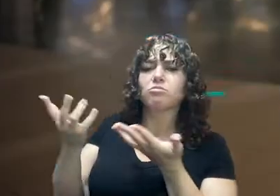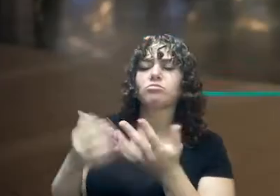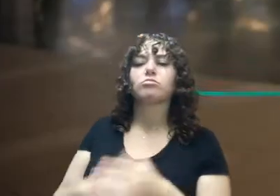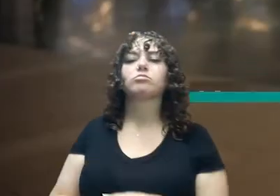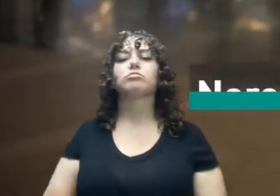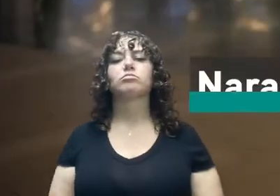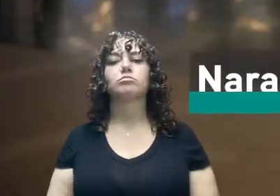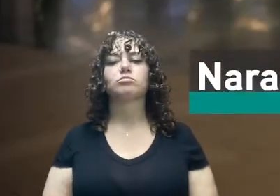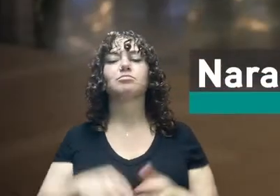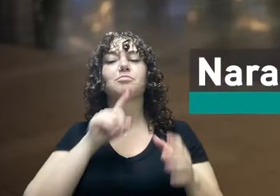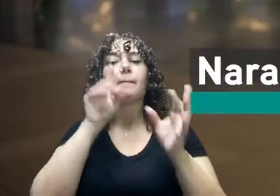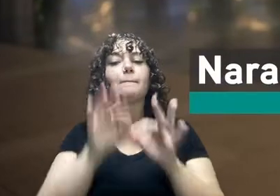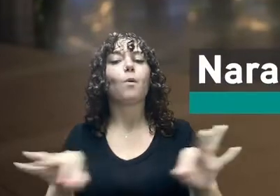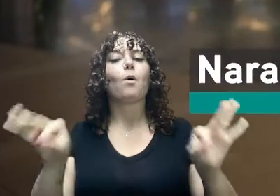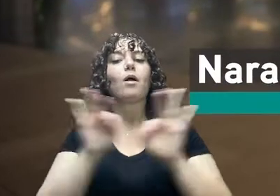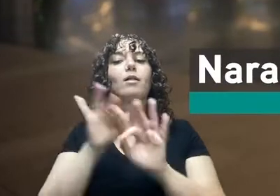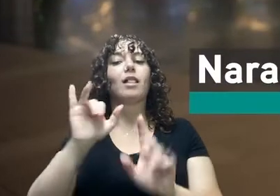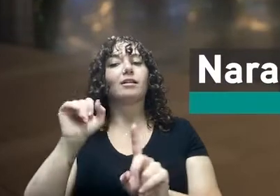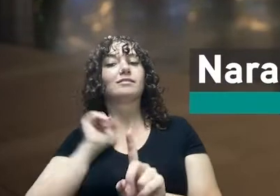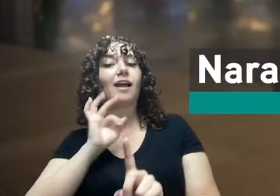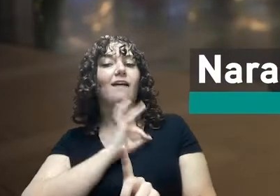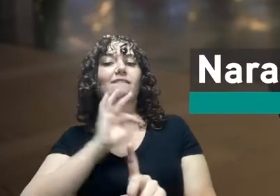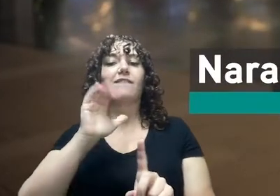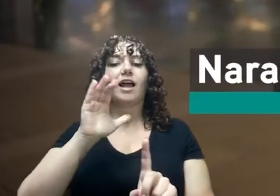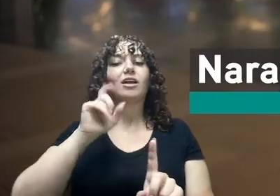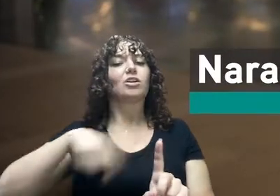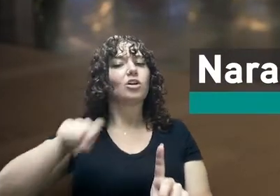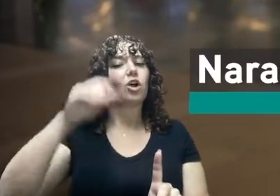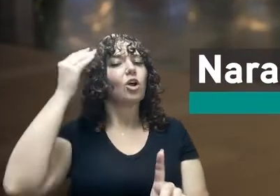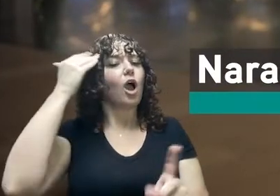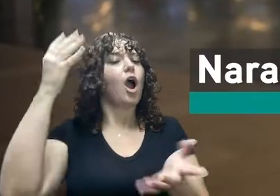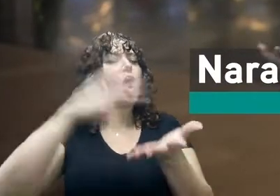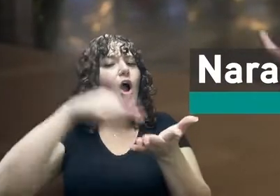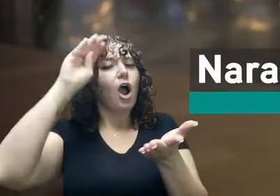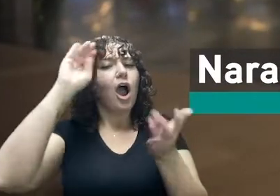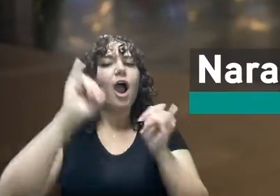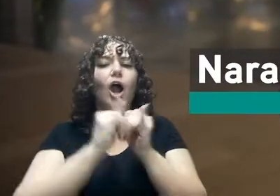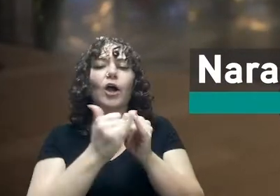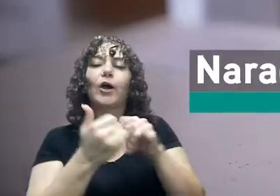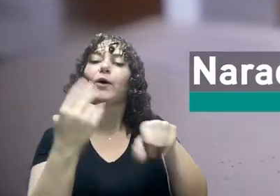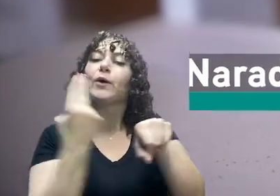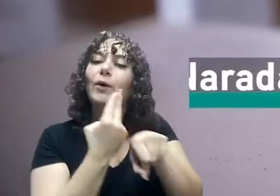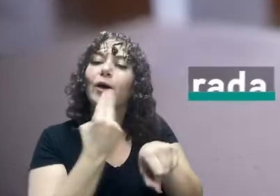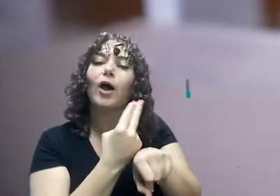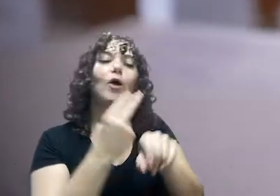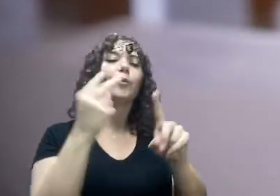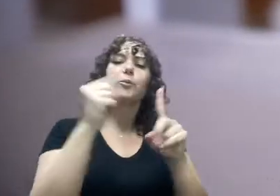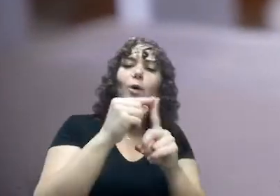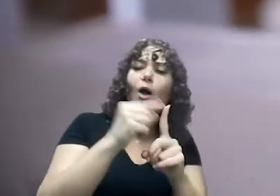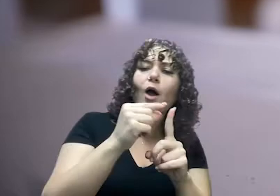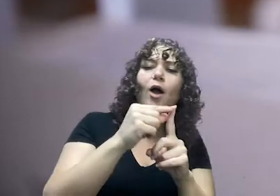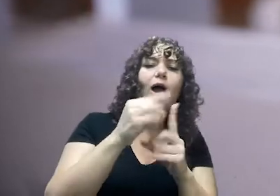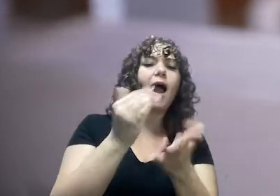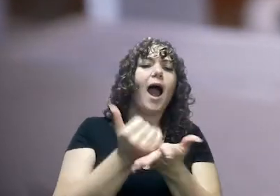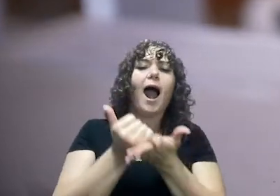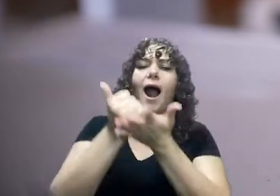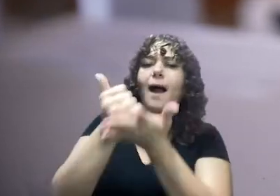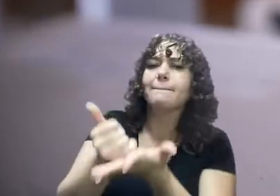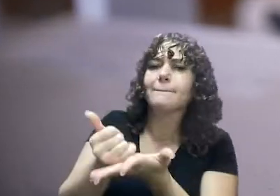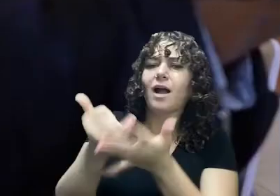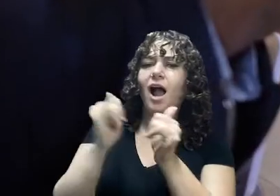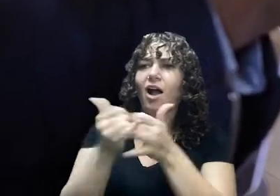struggling. It is important to start telling them how to use groups and